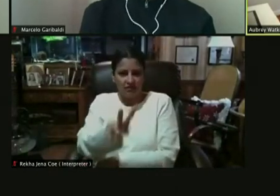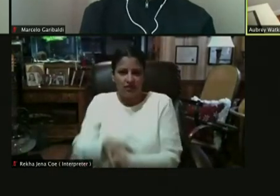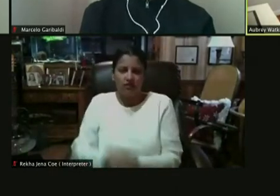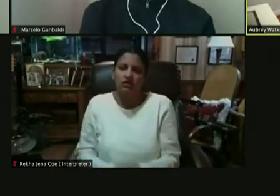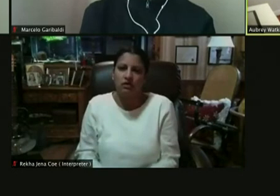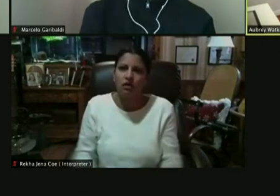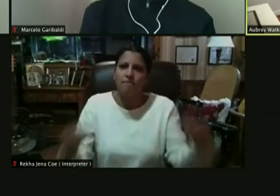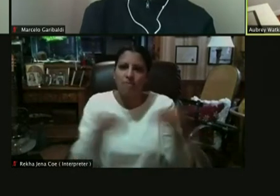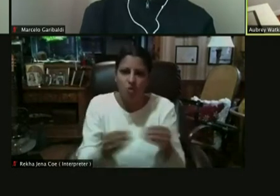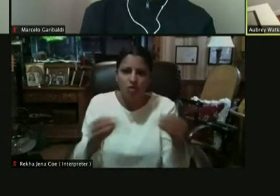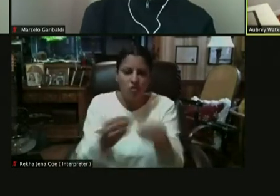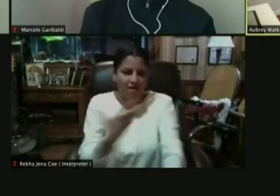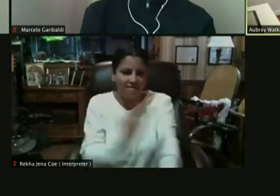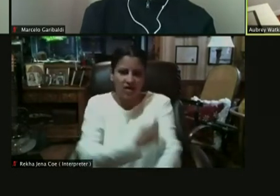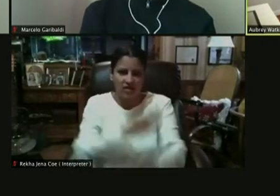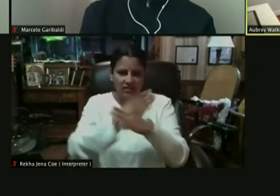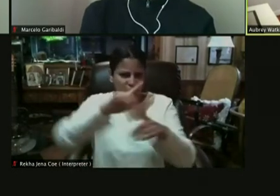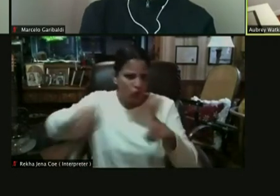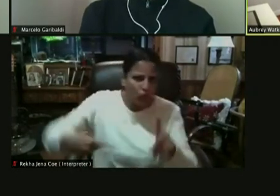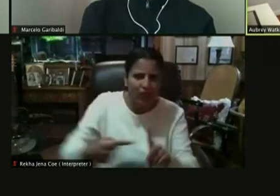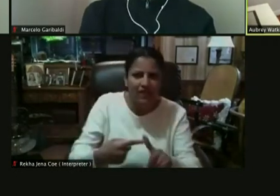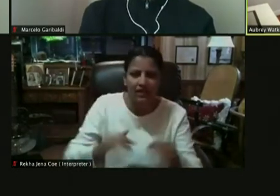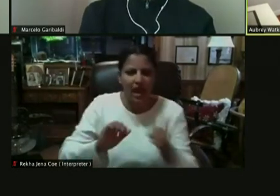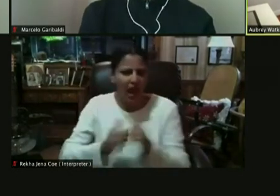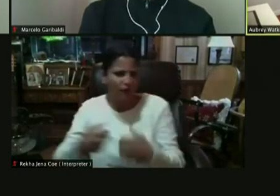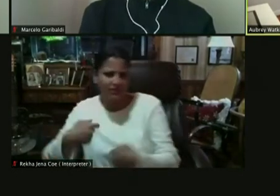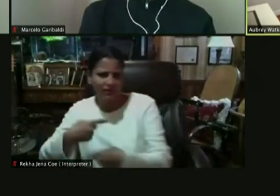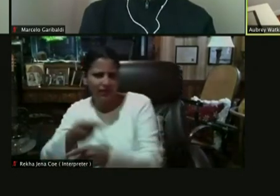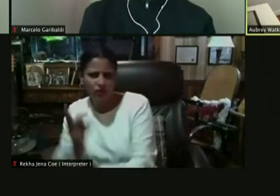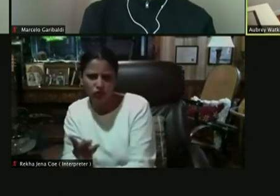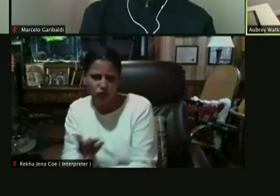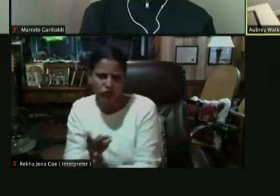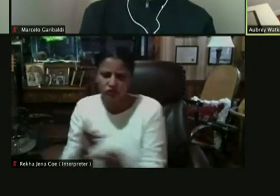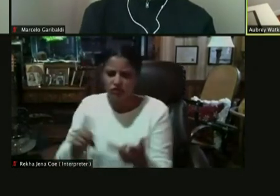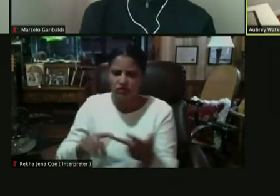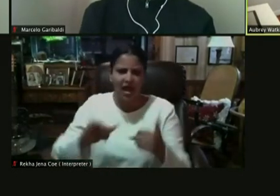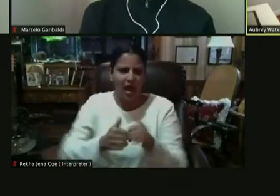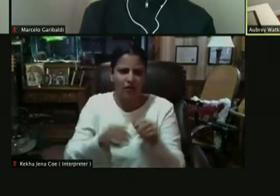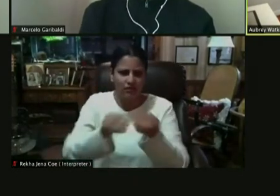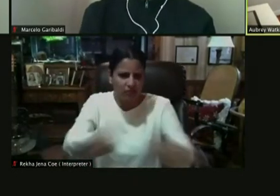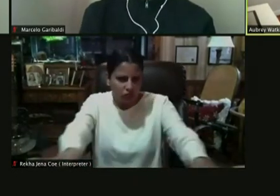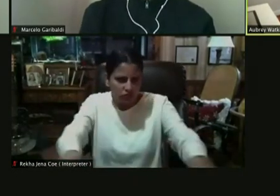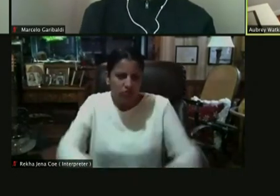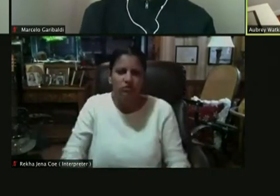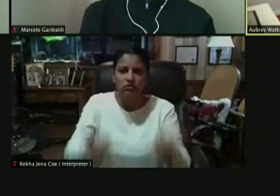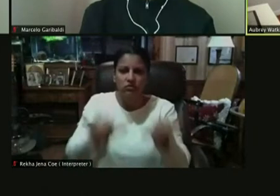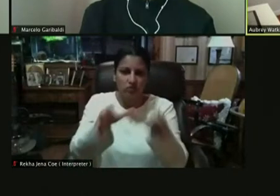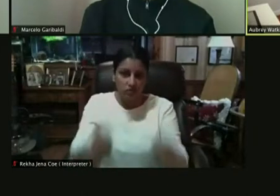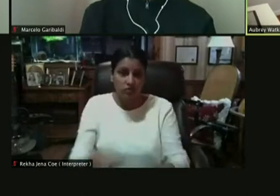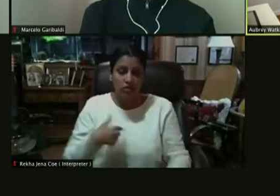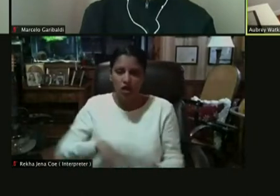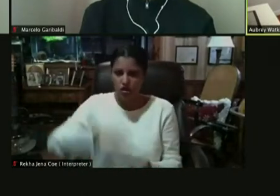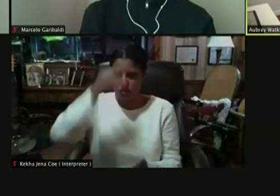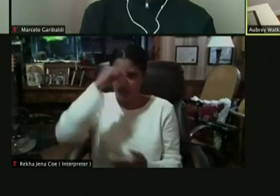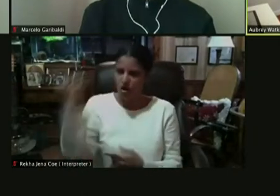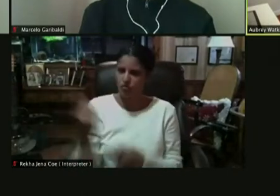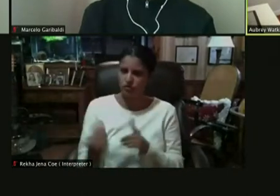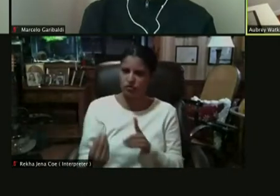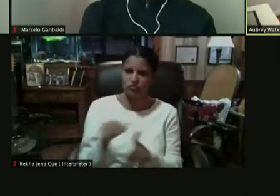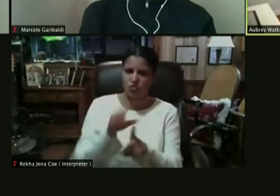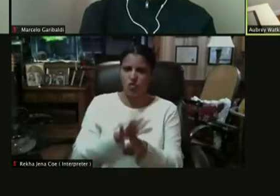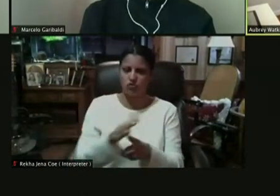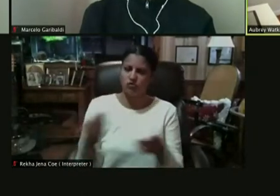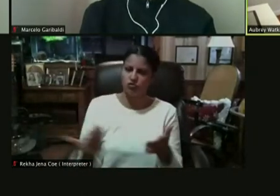more vaccine? How are they producing it? How's it going to get distributed? Engineers, and it's something that I learned and I always get exposed to new people this way,